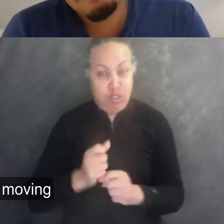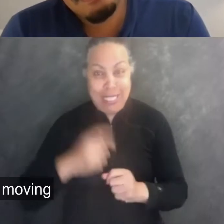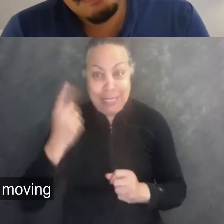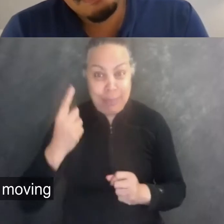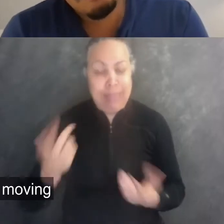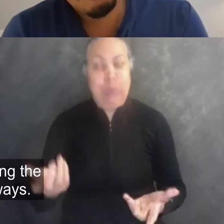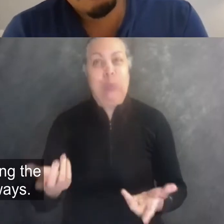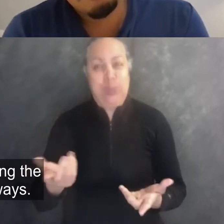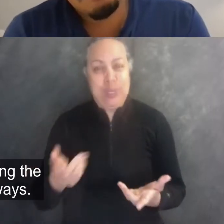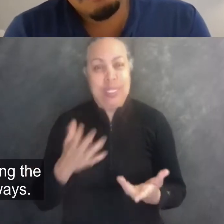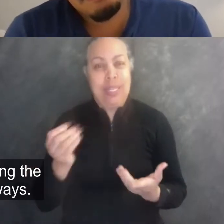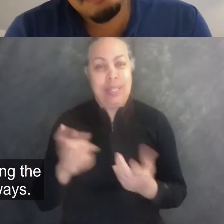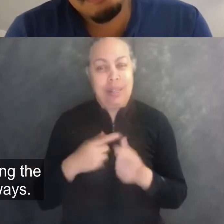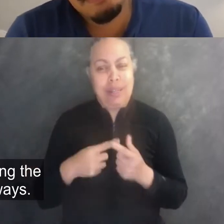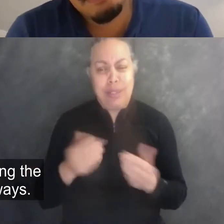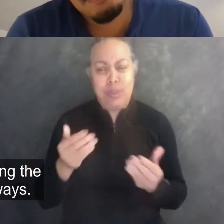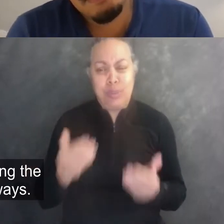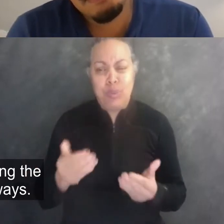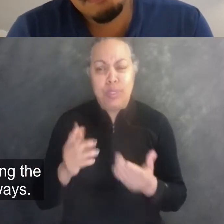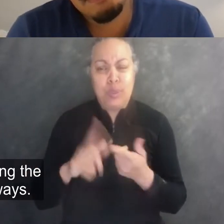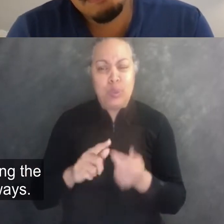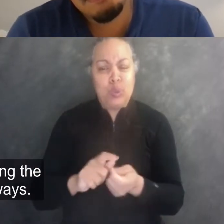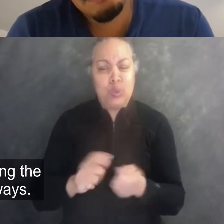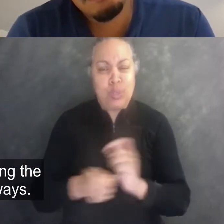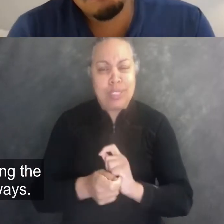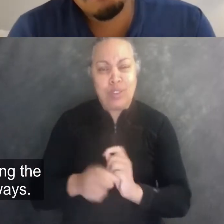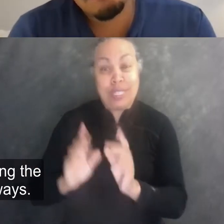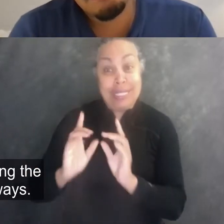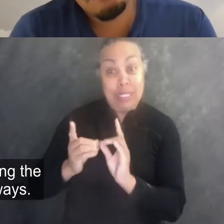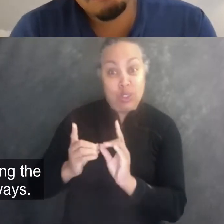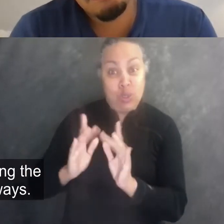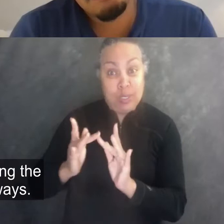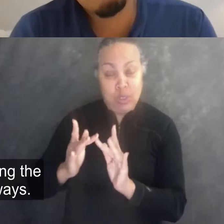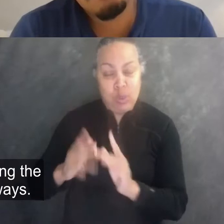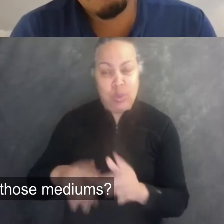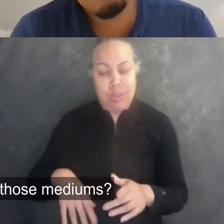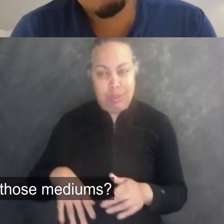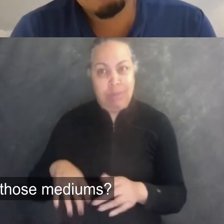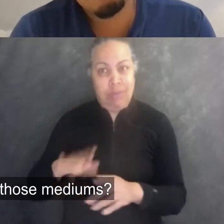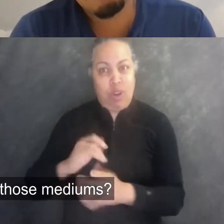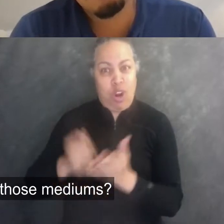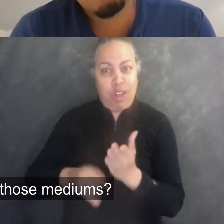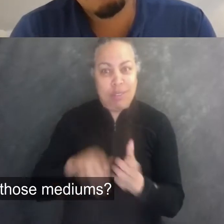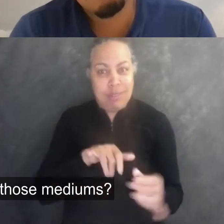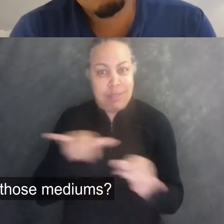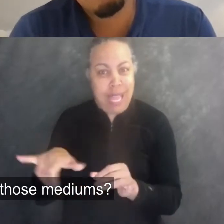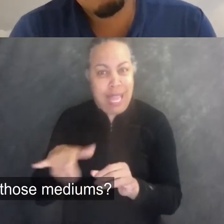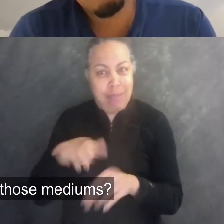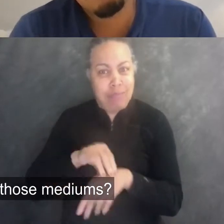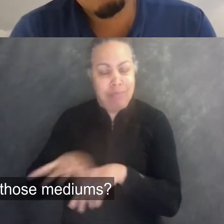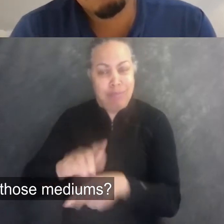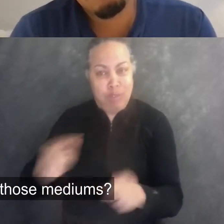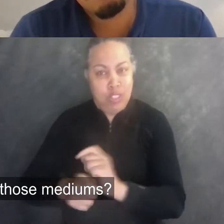also that you're moving towards transforming the digital in similar ways, right? And so